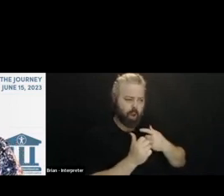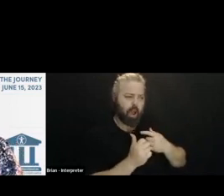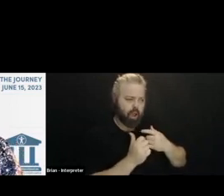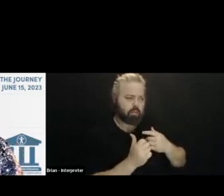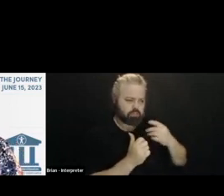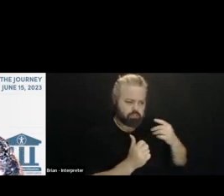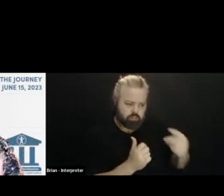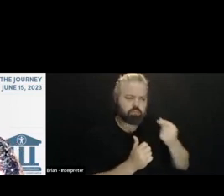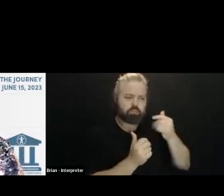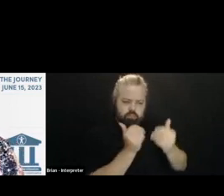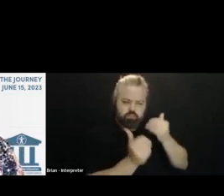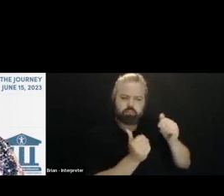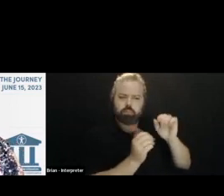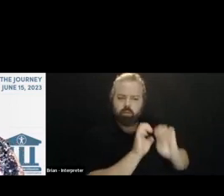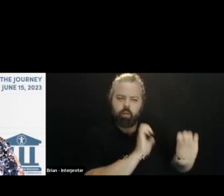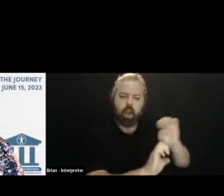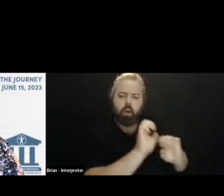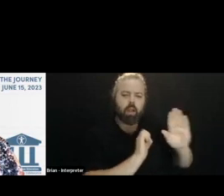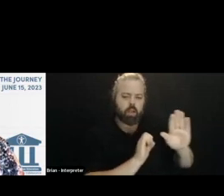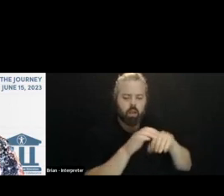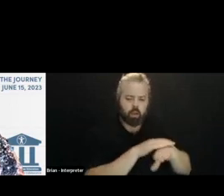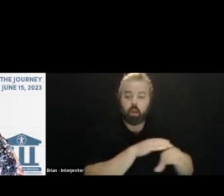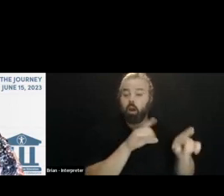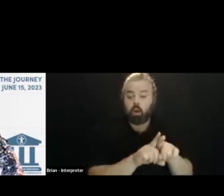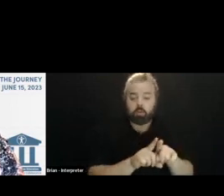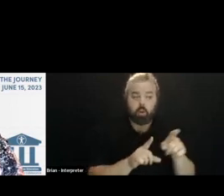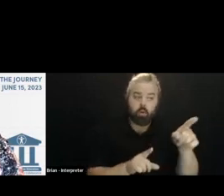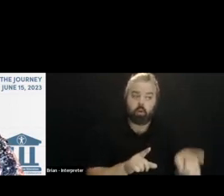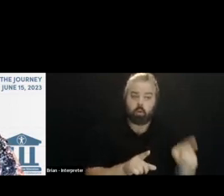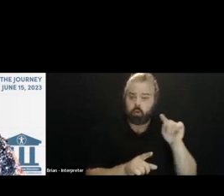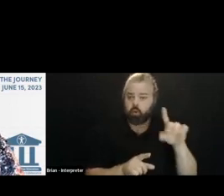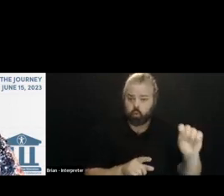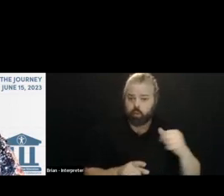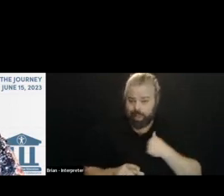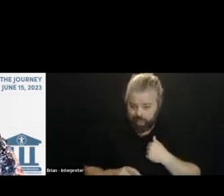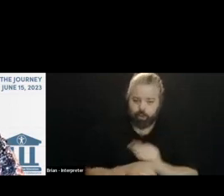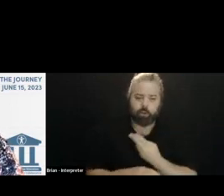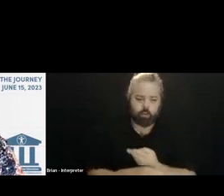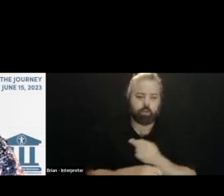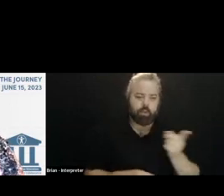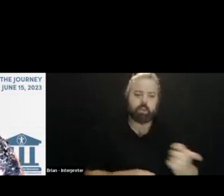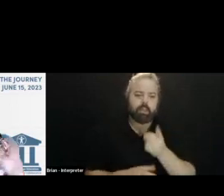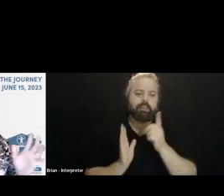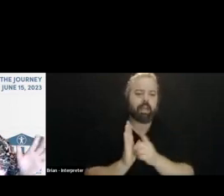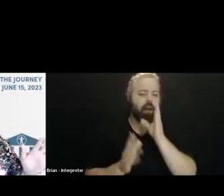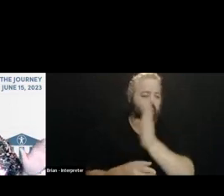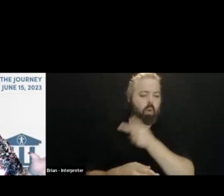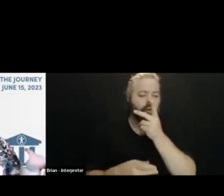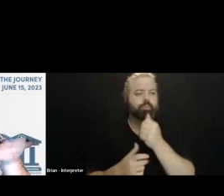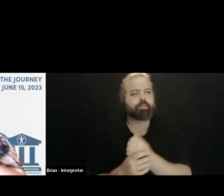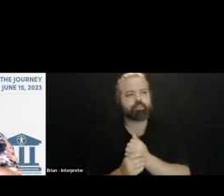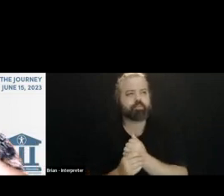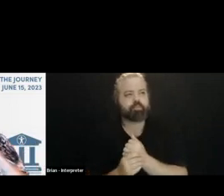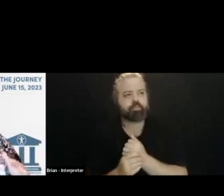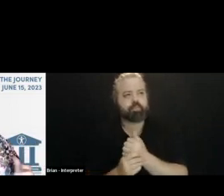for accessibility, as well as the many tools that I use. I am also going to be keeping this demo to a kind of